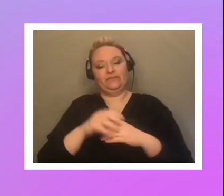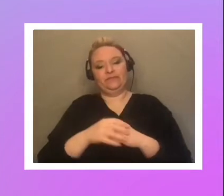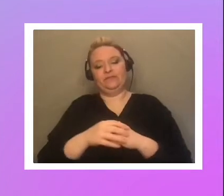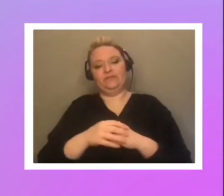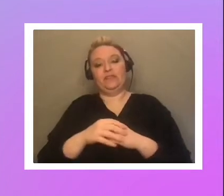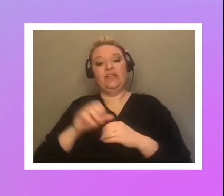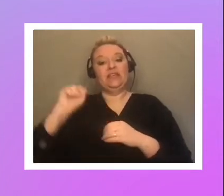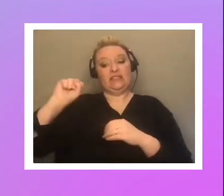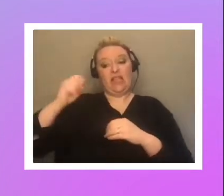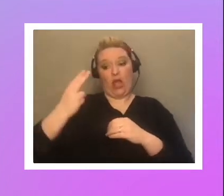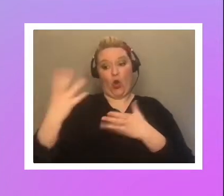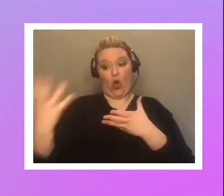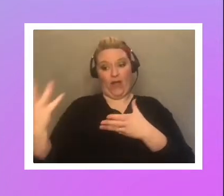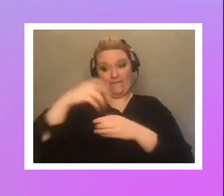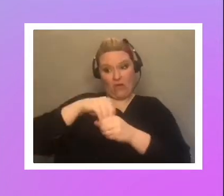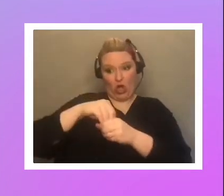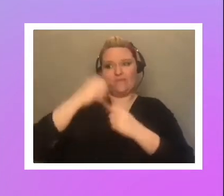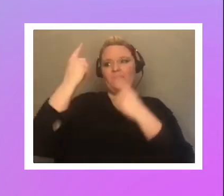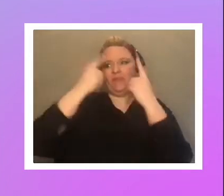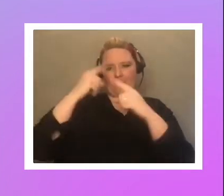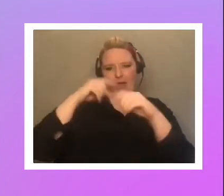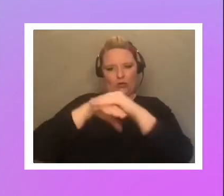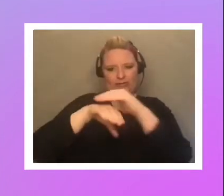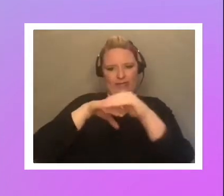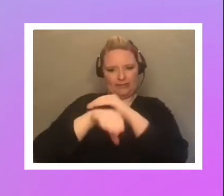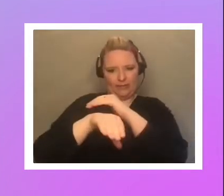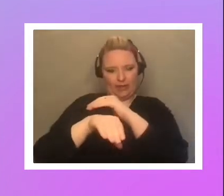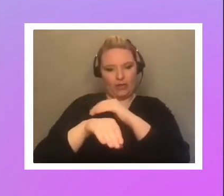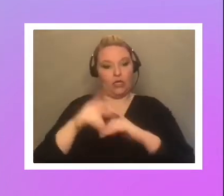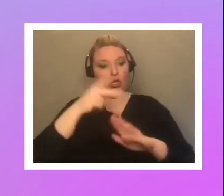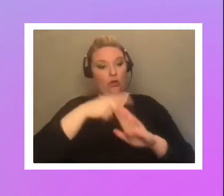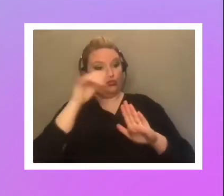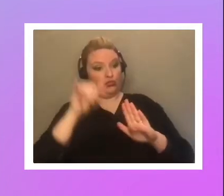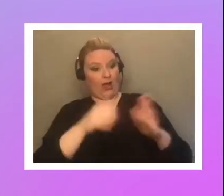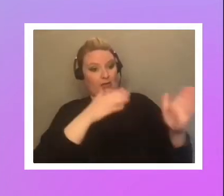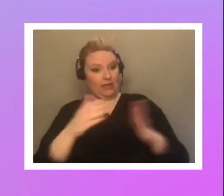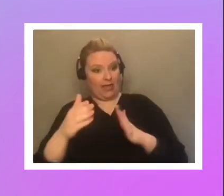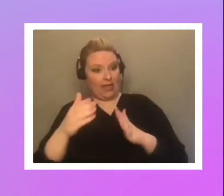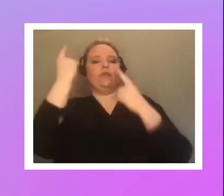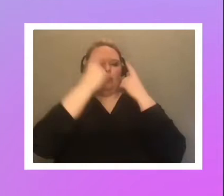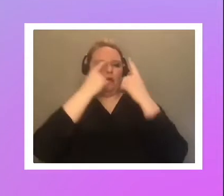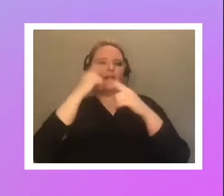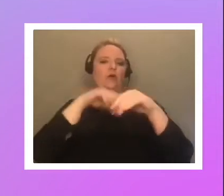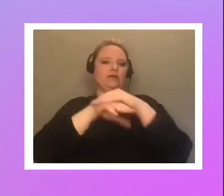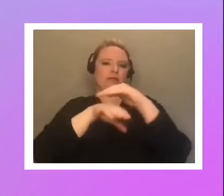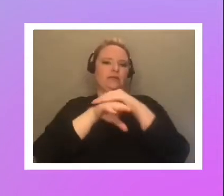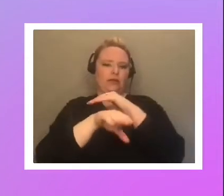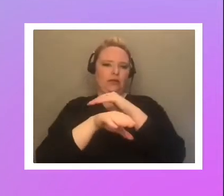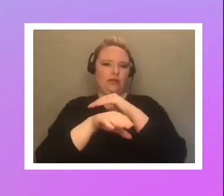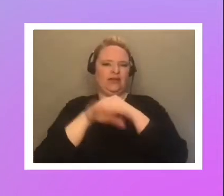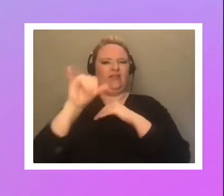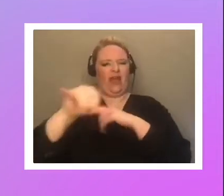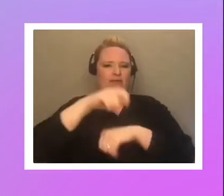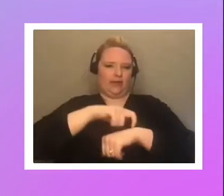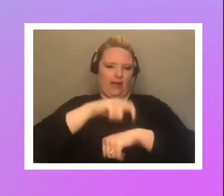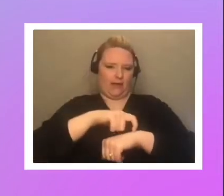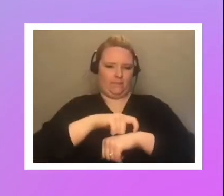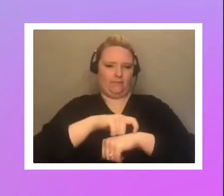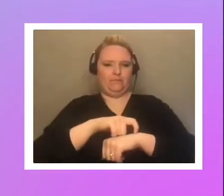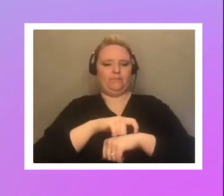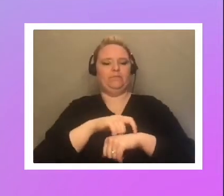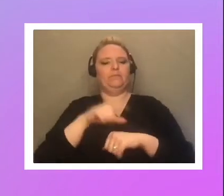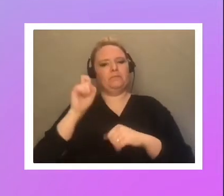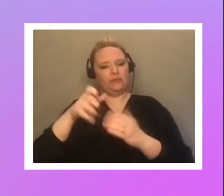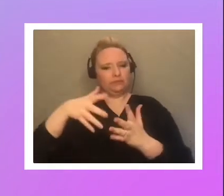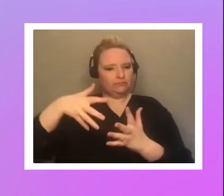together and determining your project plan and factor in